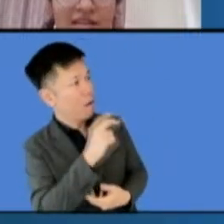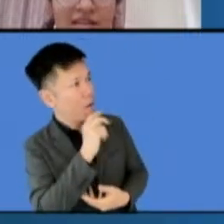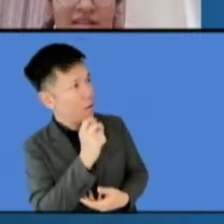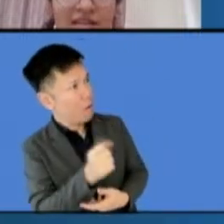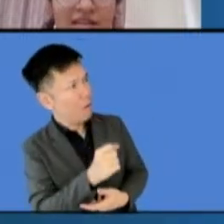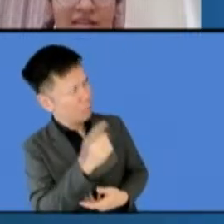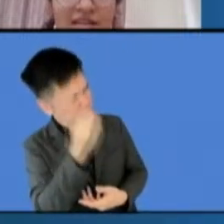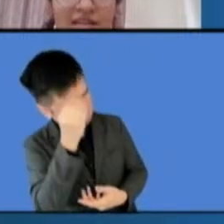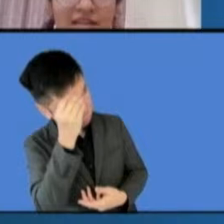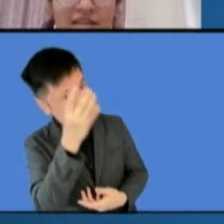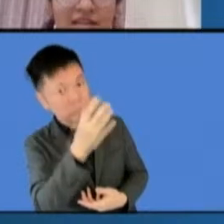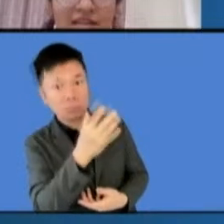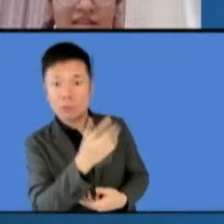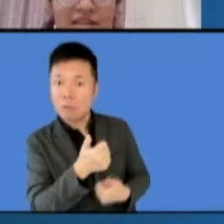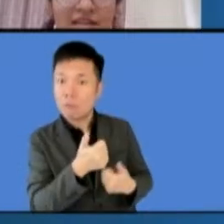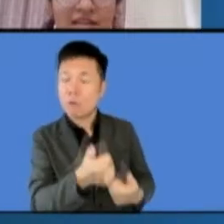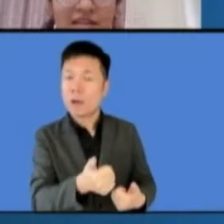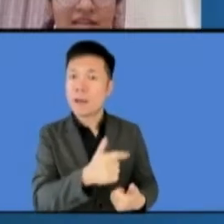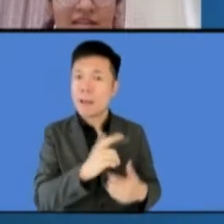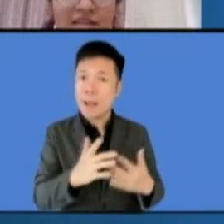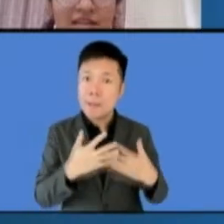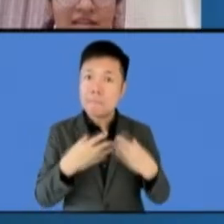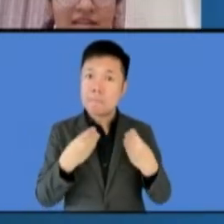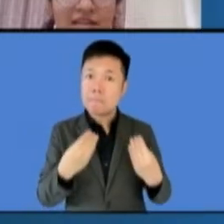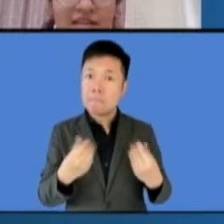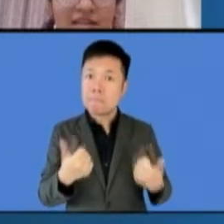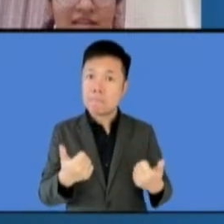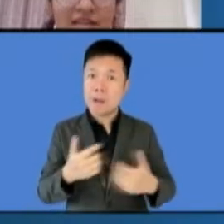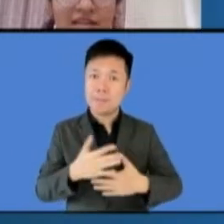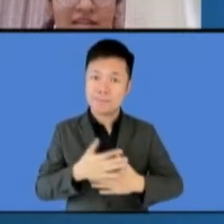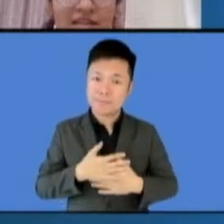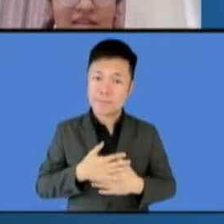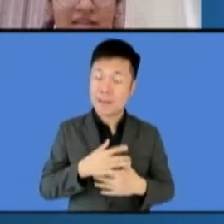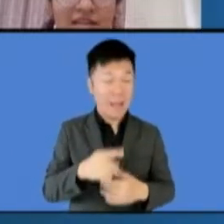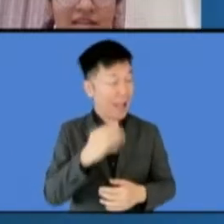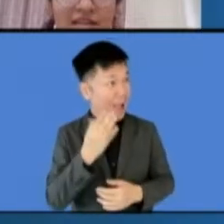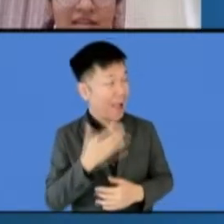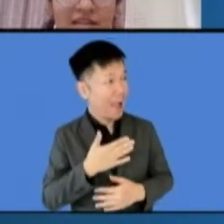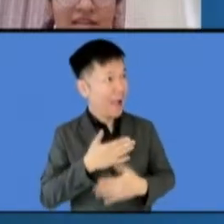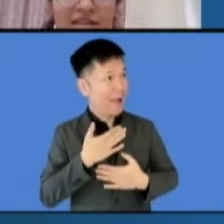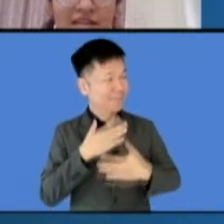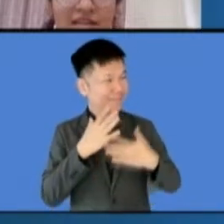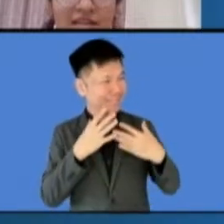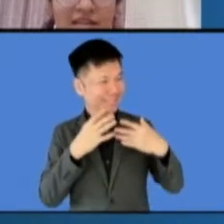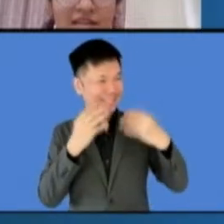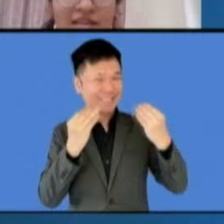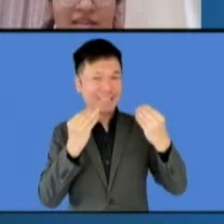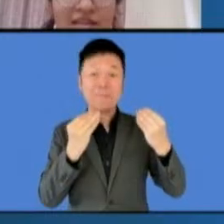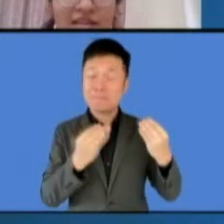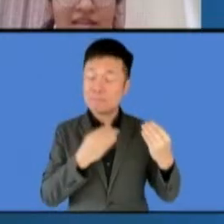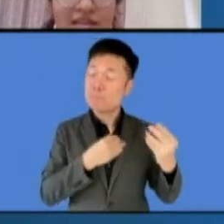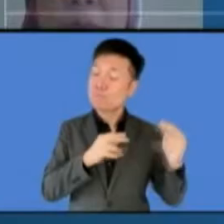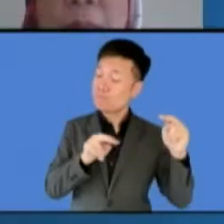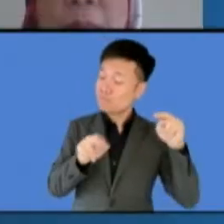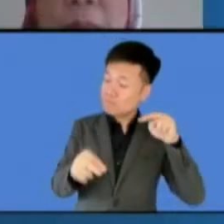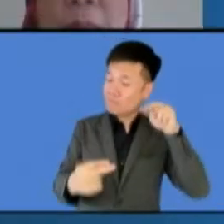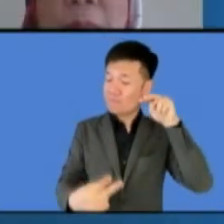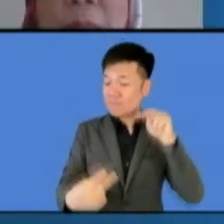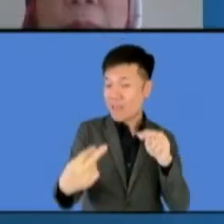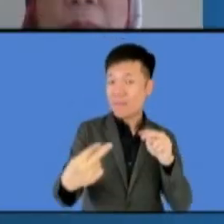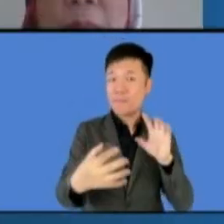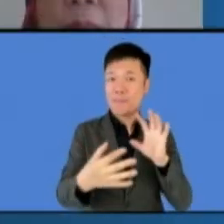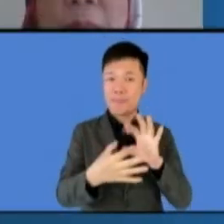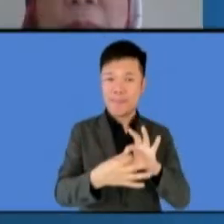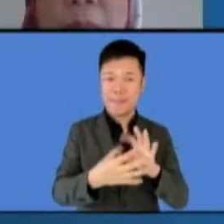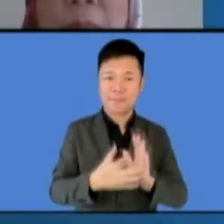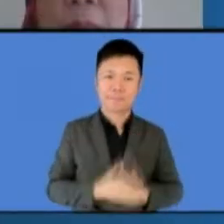images and will make them happy. And when they are happy, things becomes better for them.